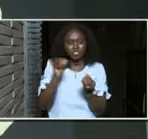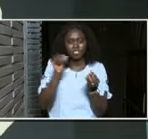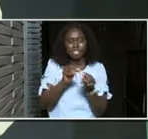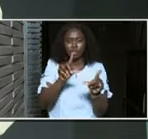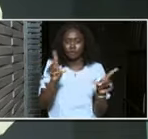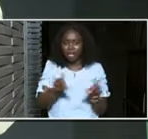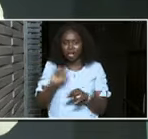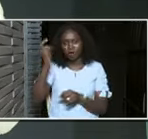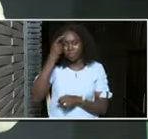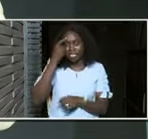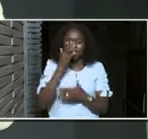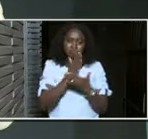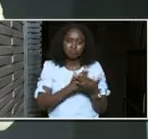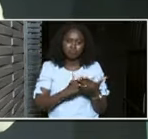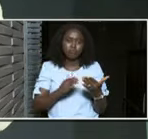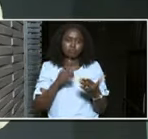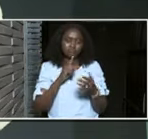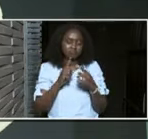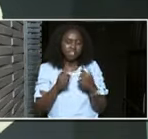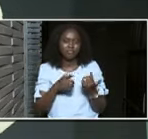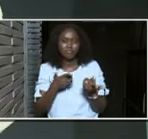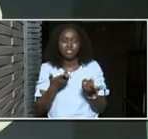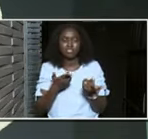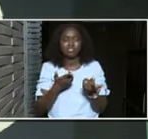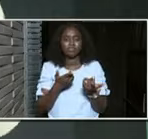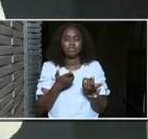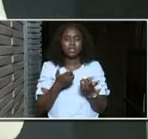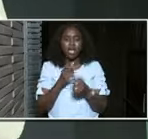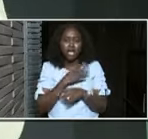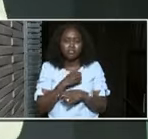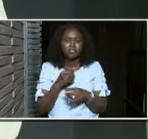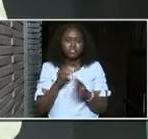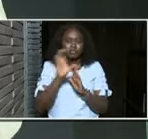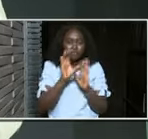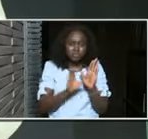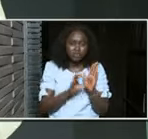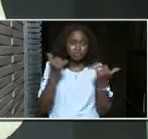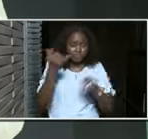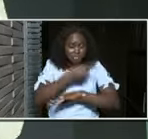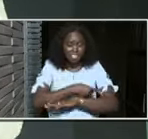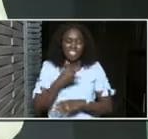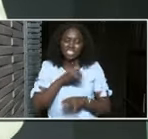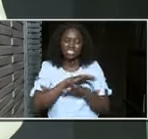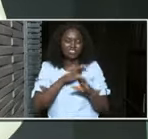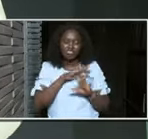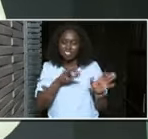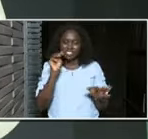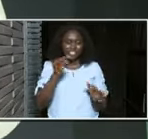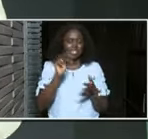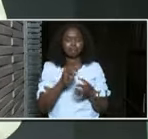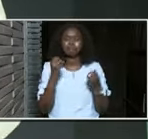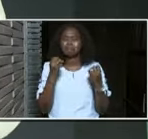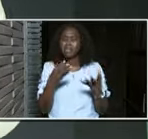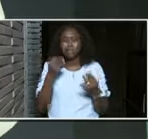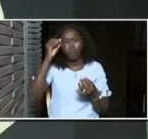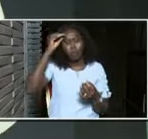Some even felt local governments, as they are constituted today, they are not needed. You know, so many